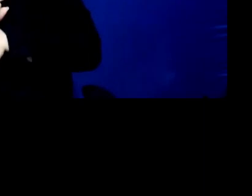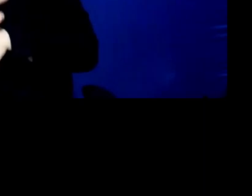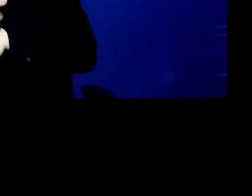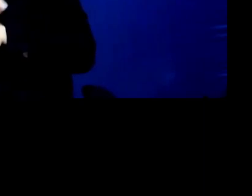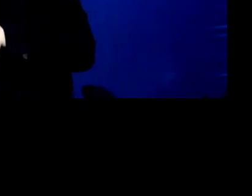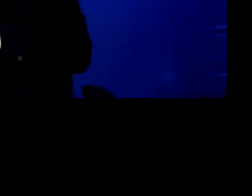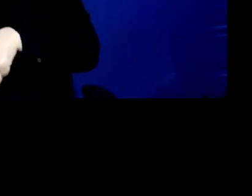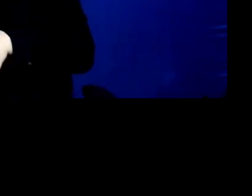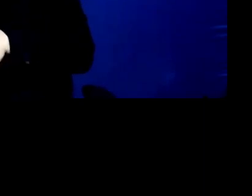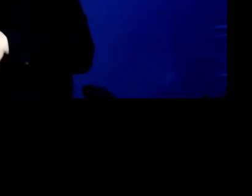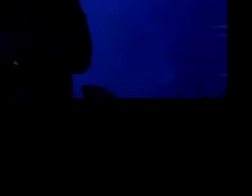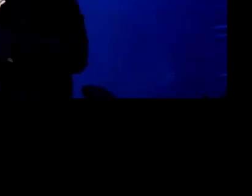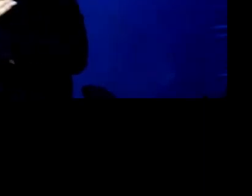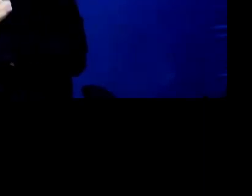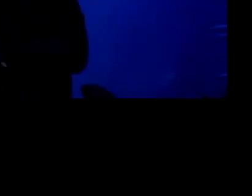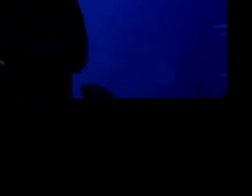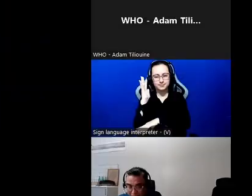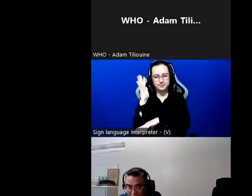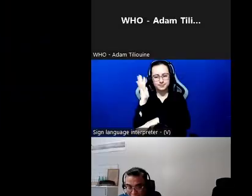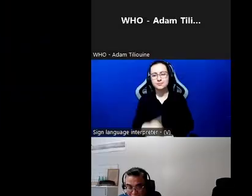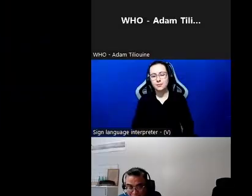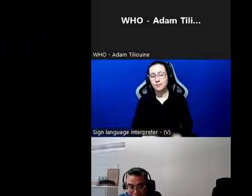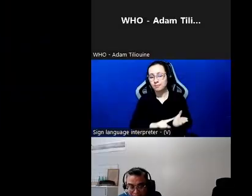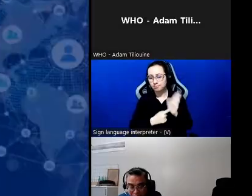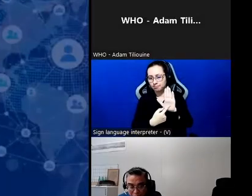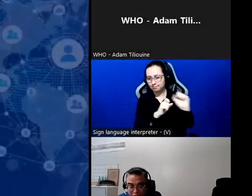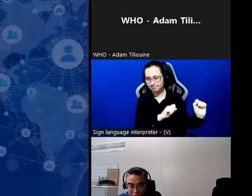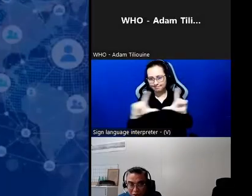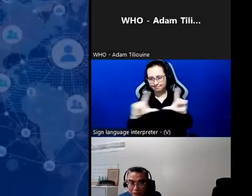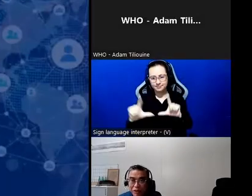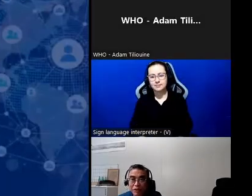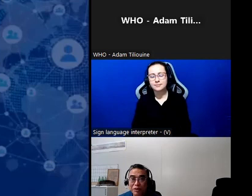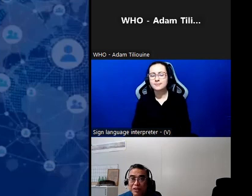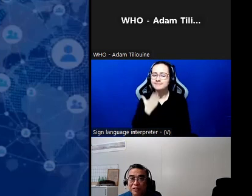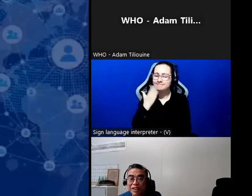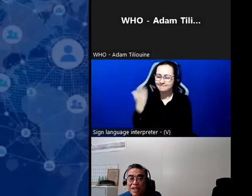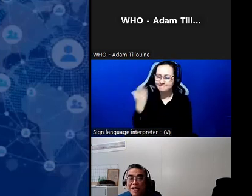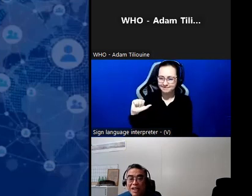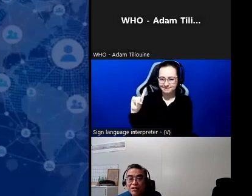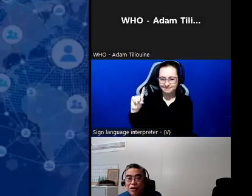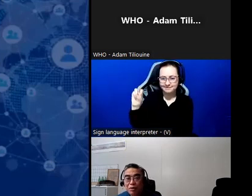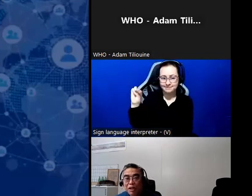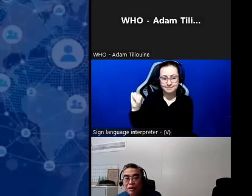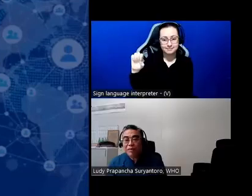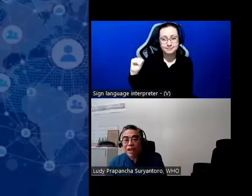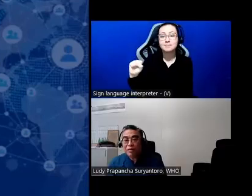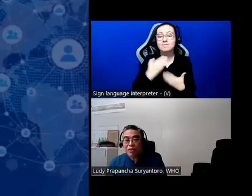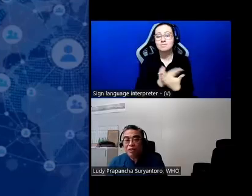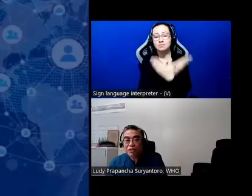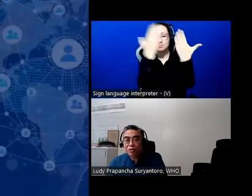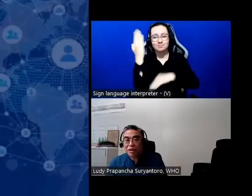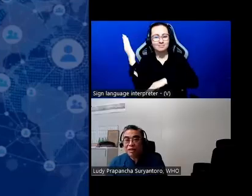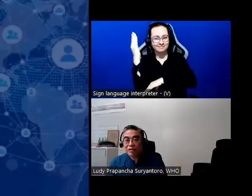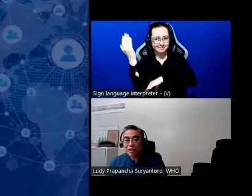Thank you very much, Adam, and then good morning, good afternoon, good evening. So allow